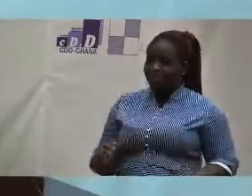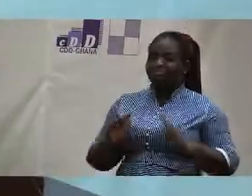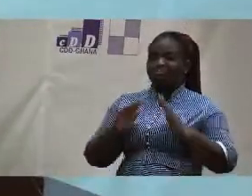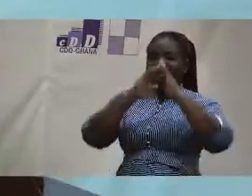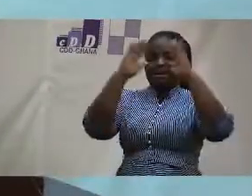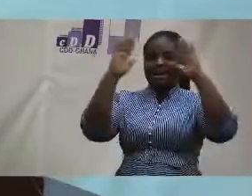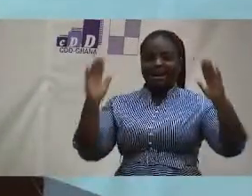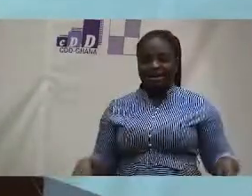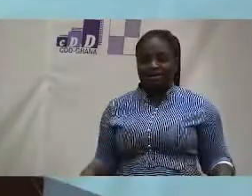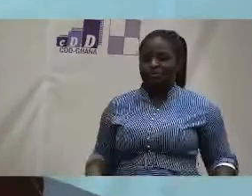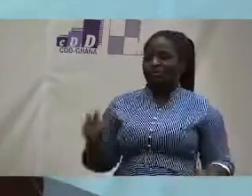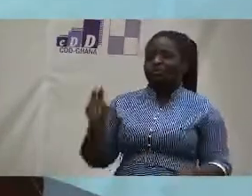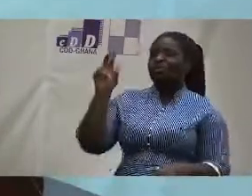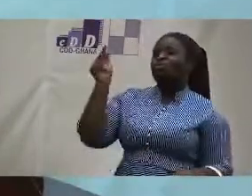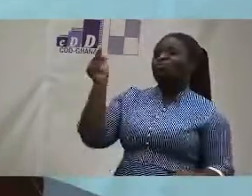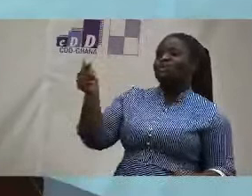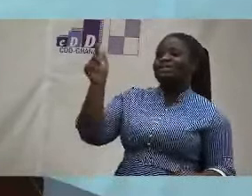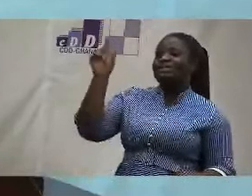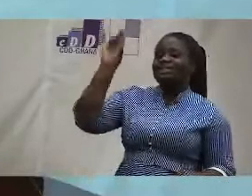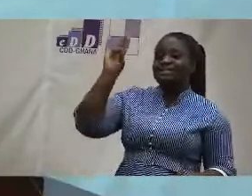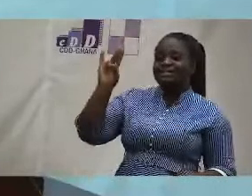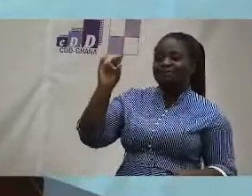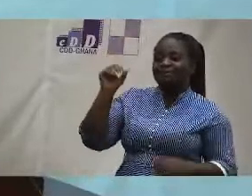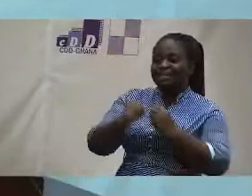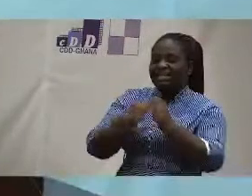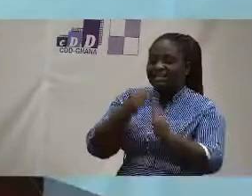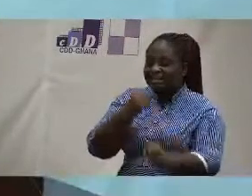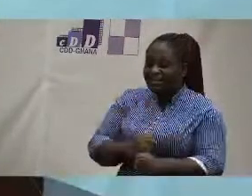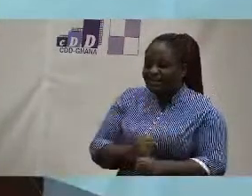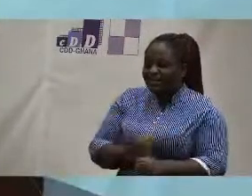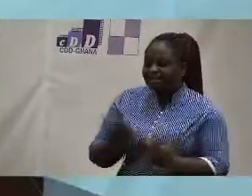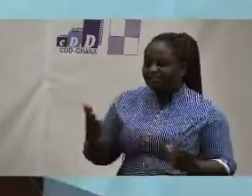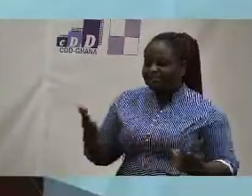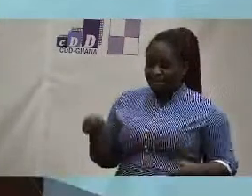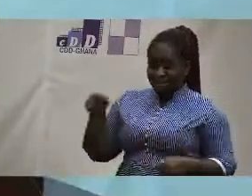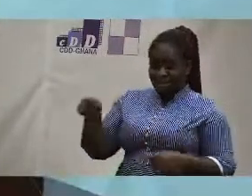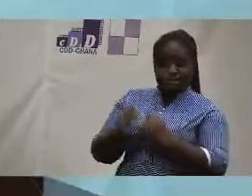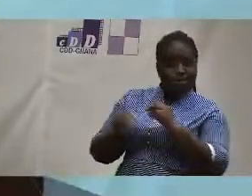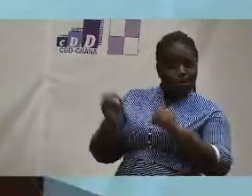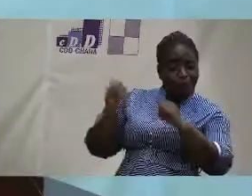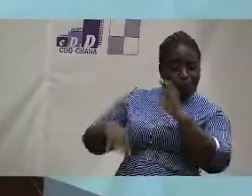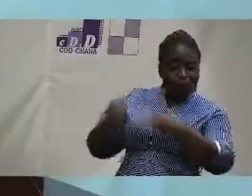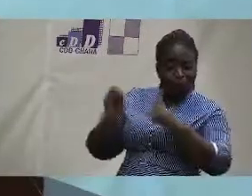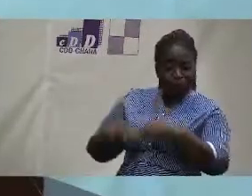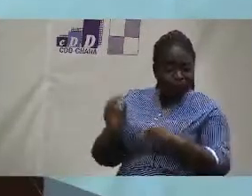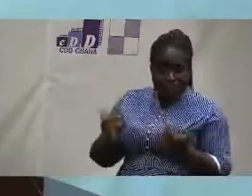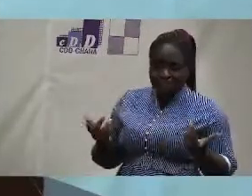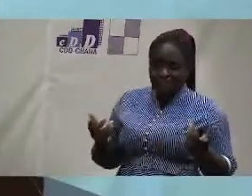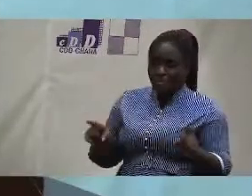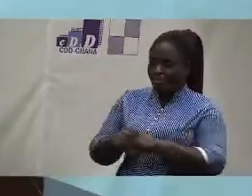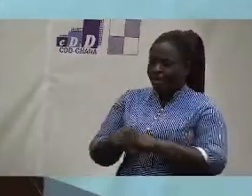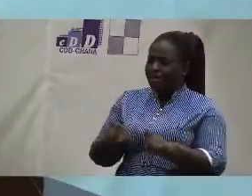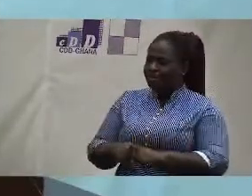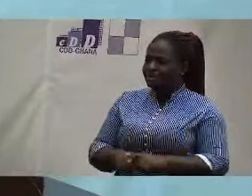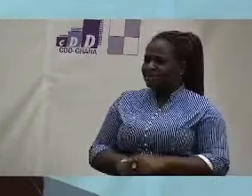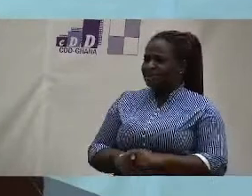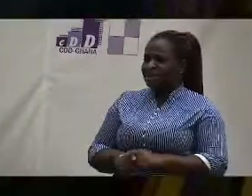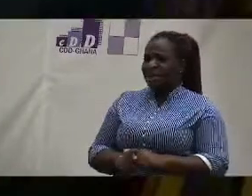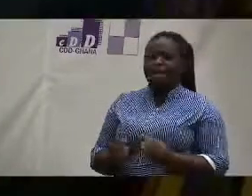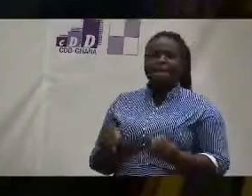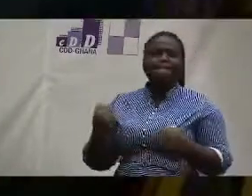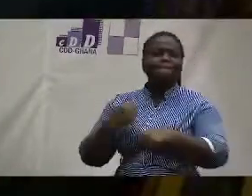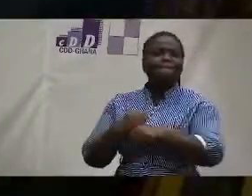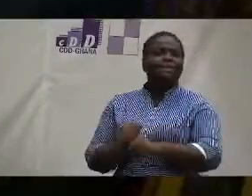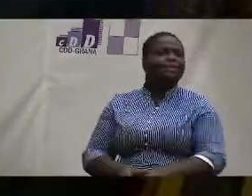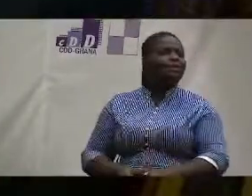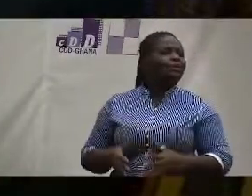the 27-year-long dictator Blaise Compaoré. This contribution has really aided a lot when